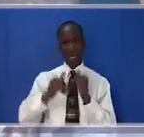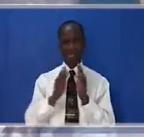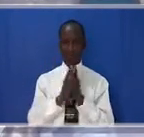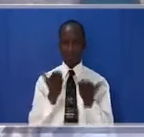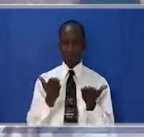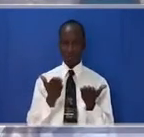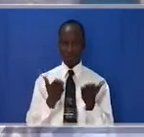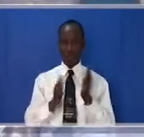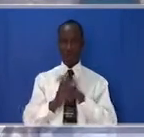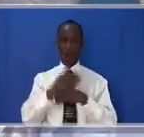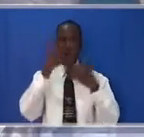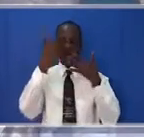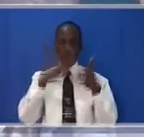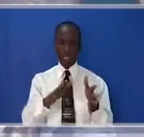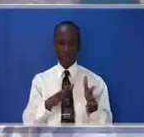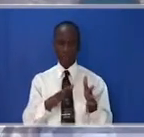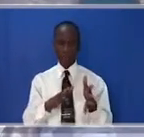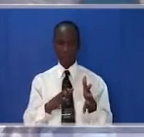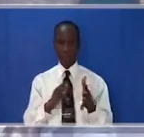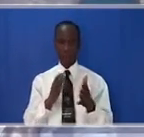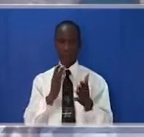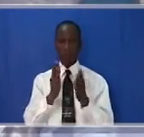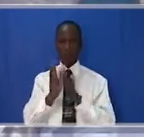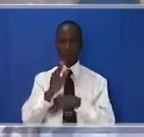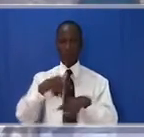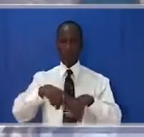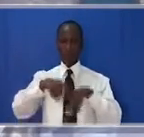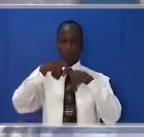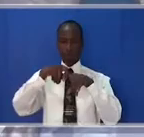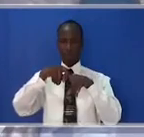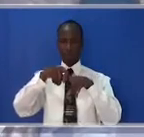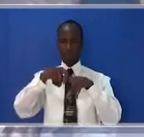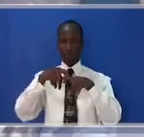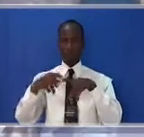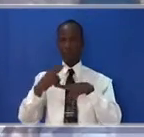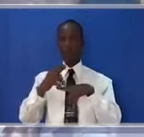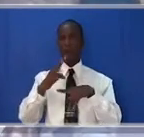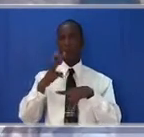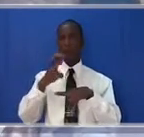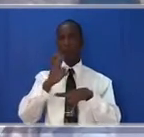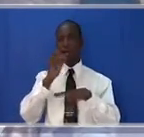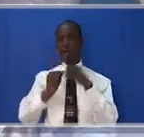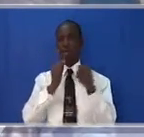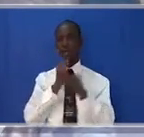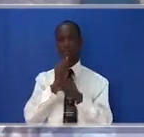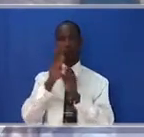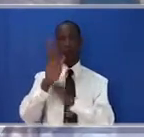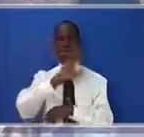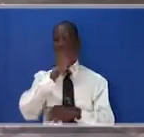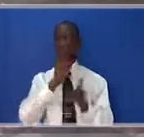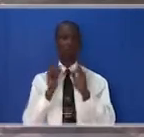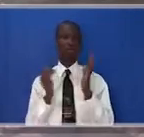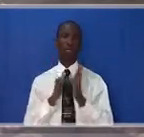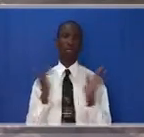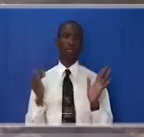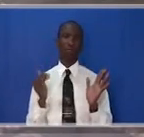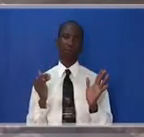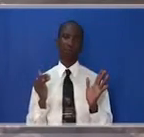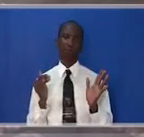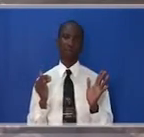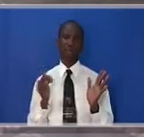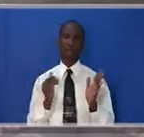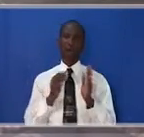years. And then, the last but not least prophet he spoke through was John